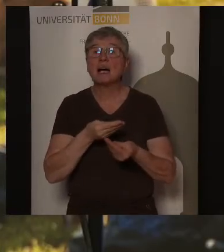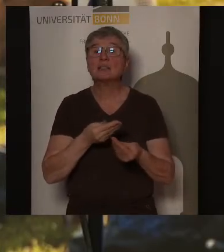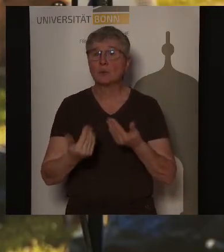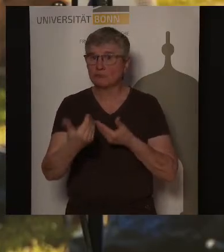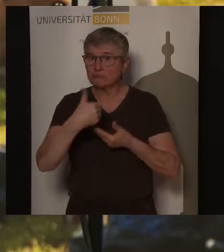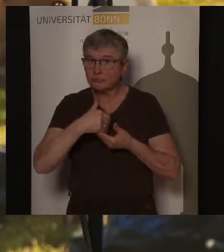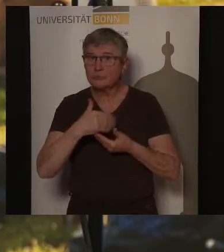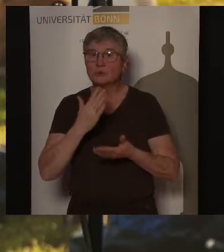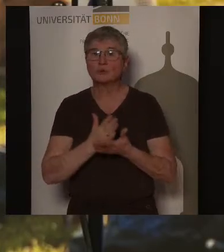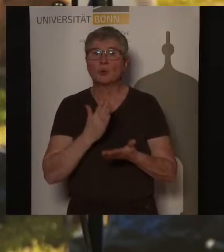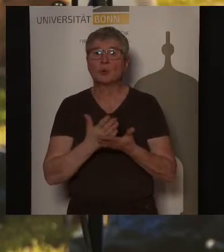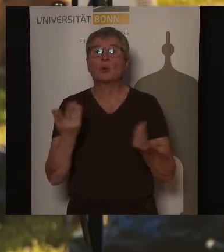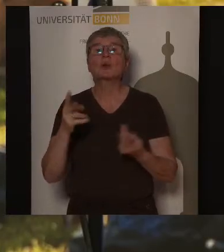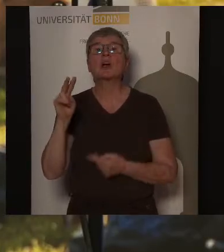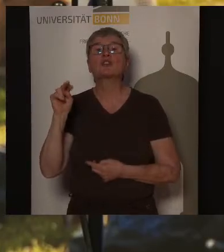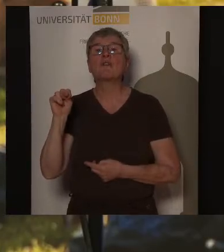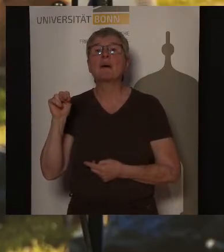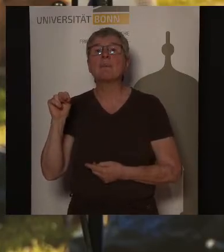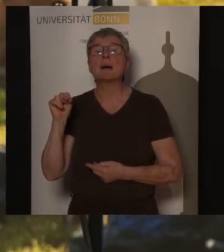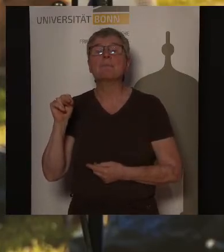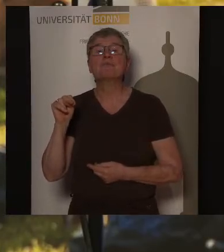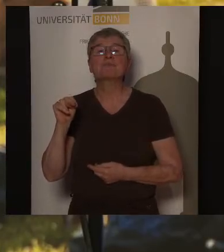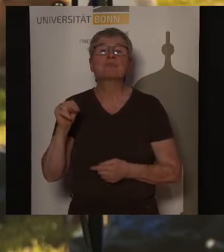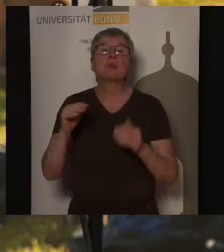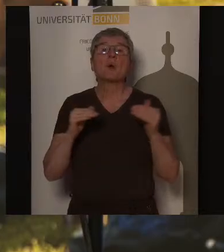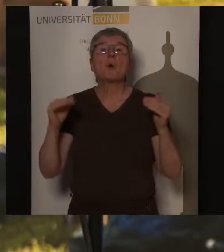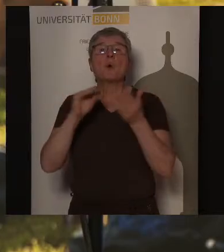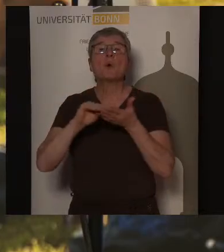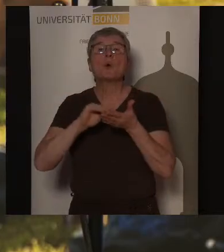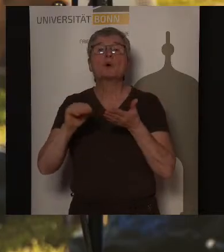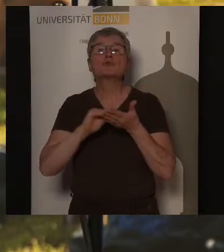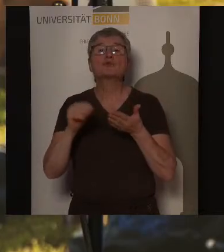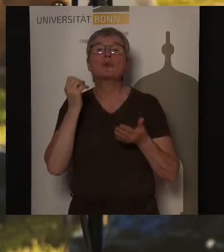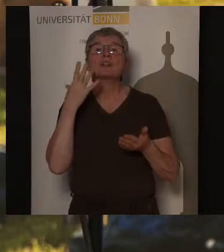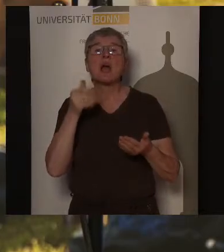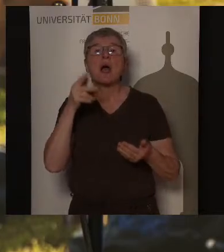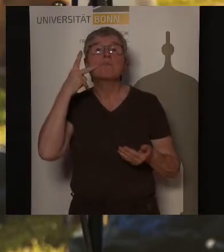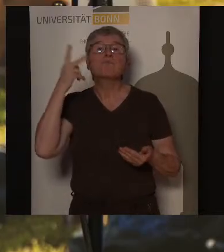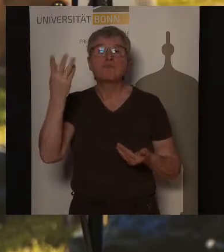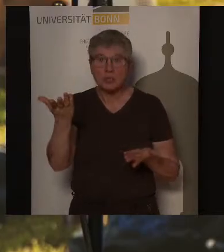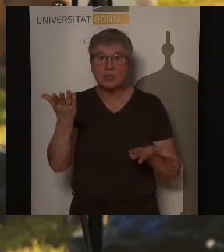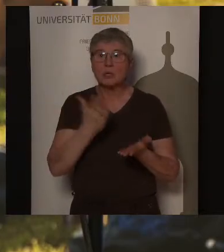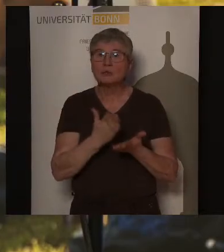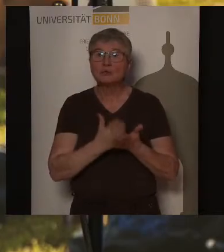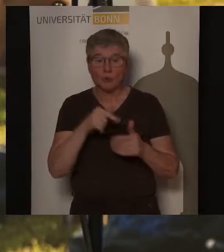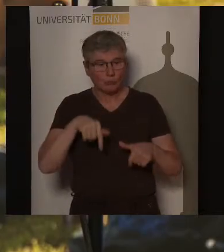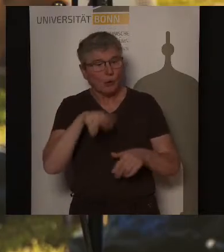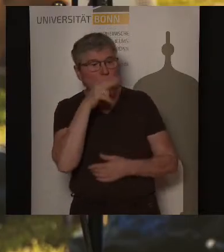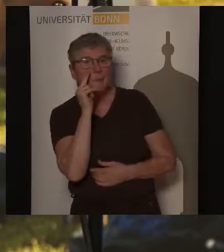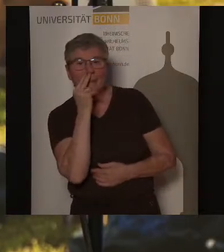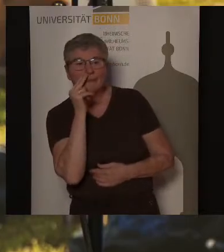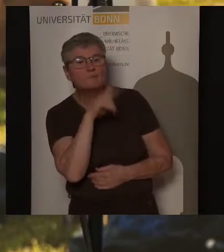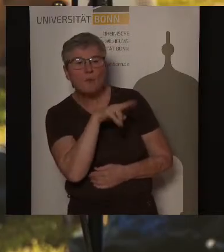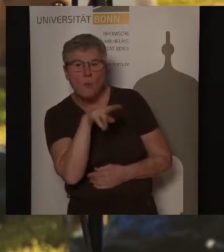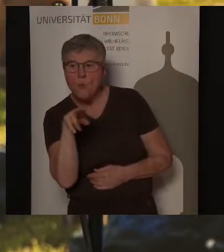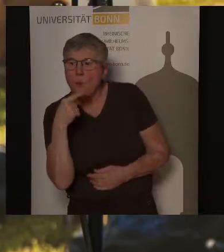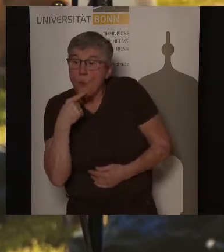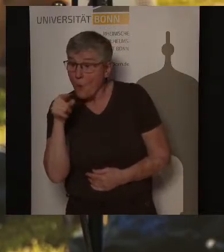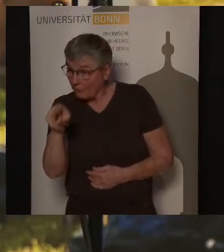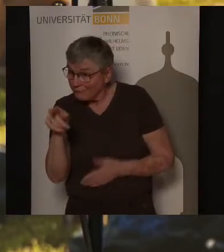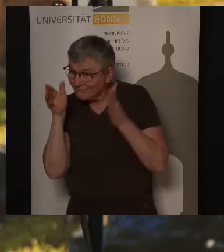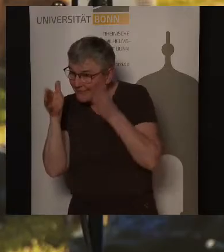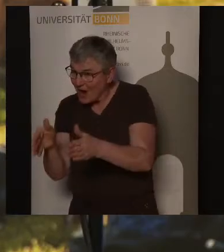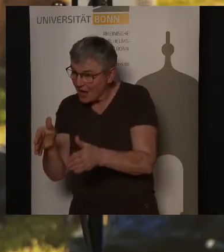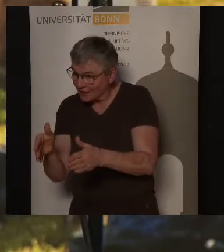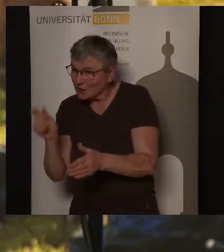decided to pursue a degree here. Maybe at the Bonner Hochschultage, you had a look at our degree programs and